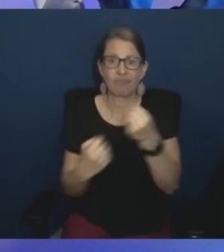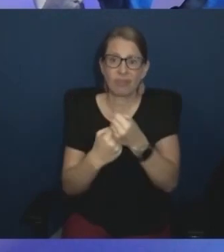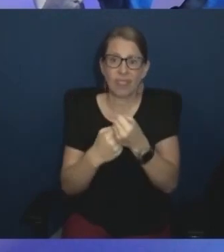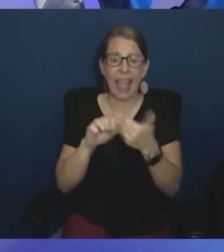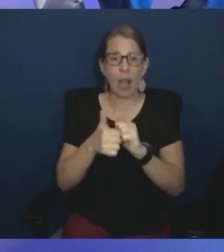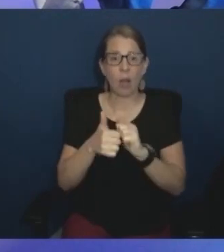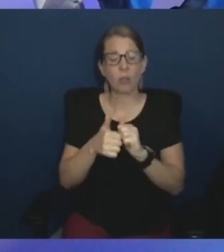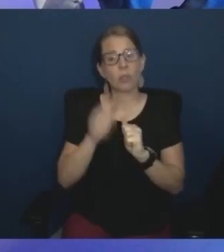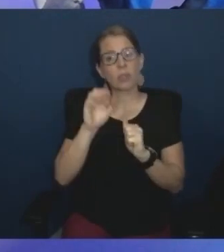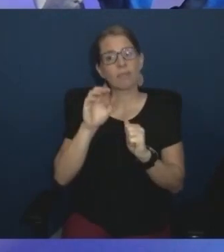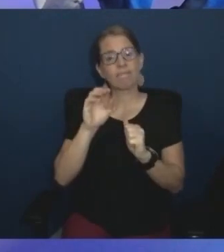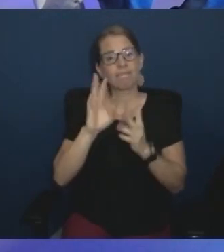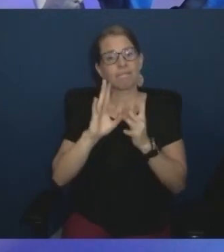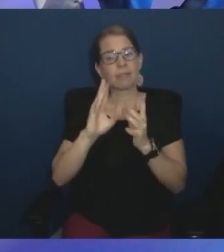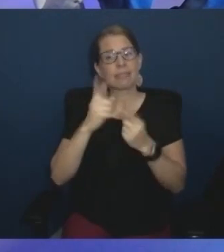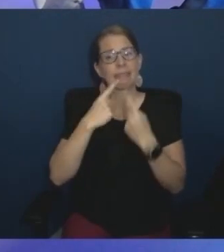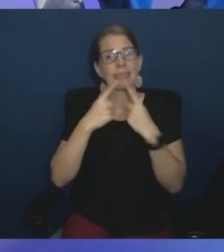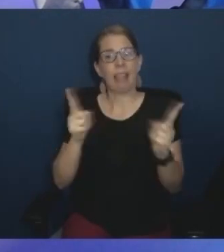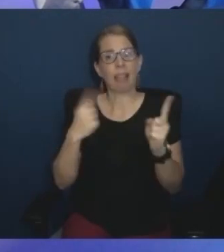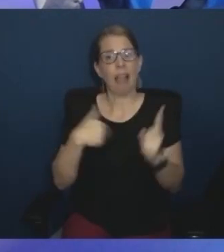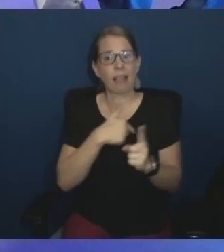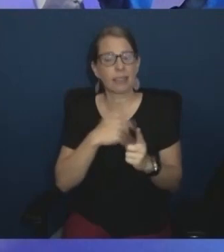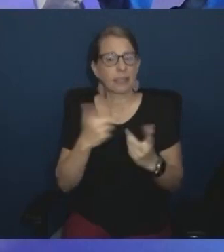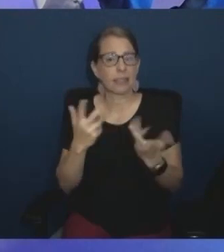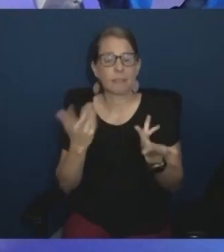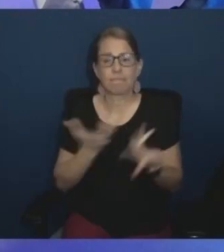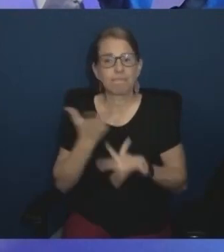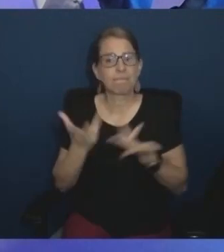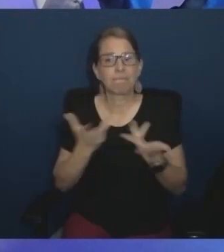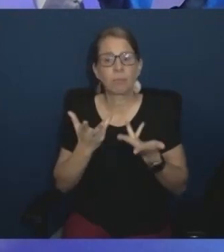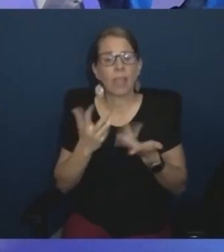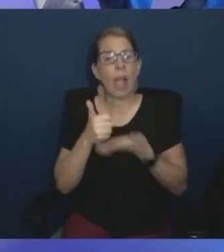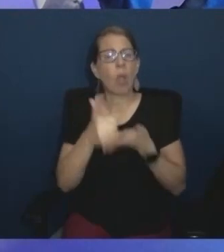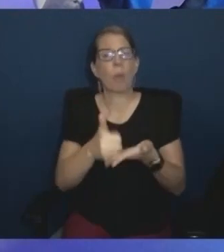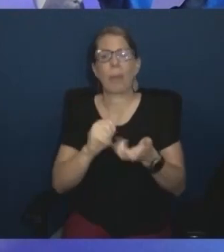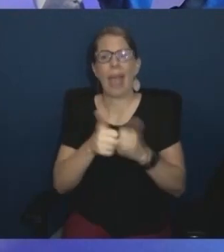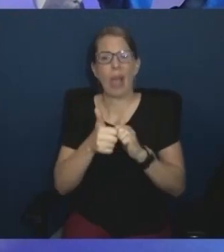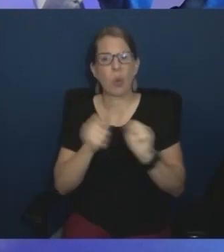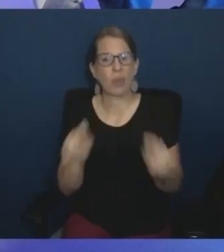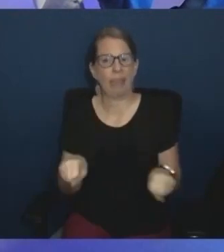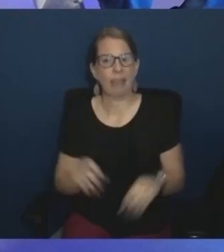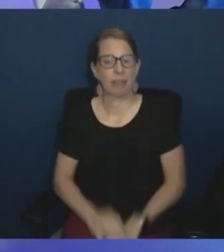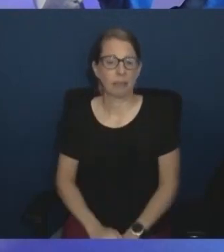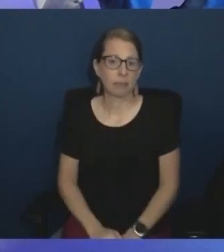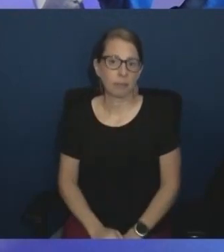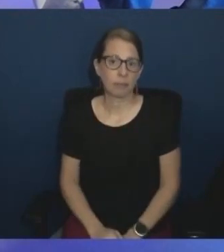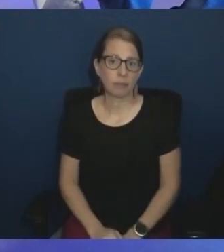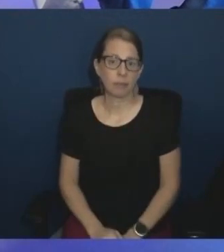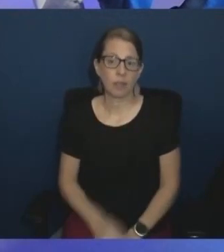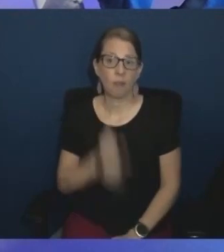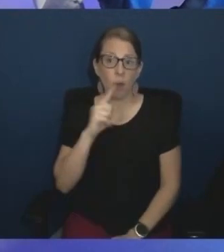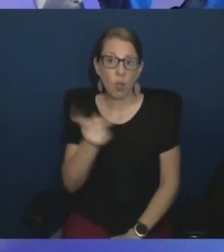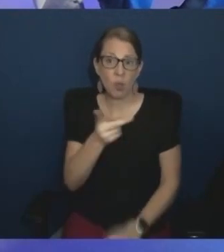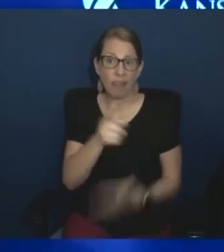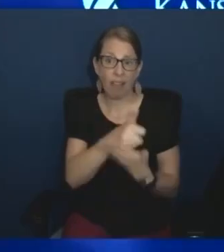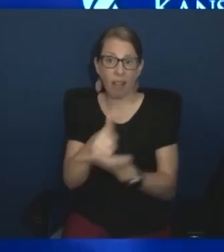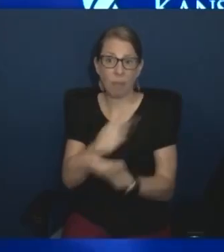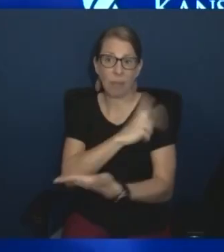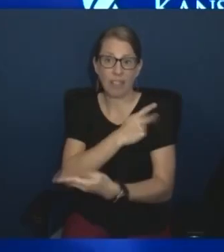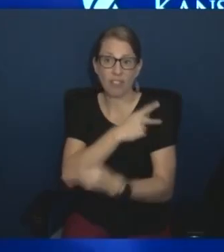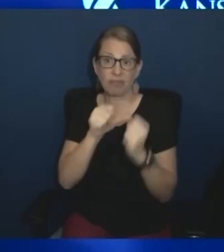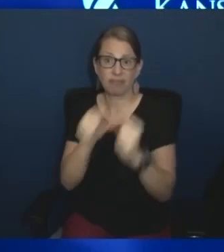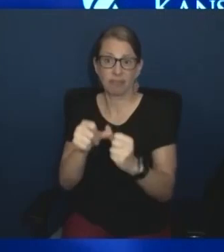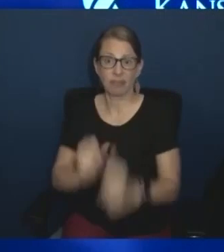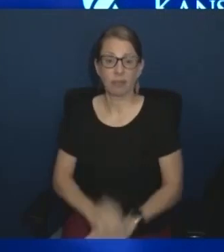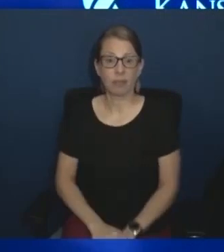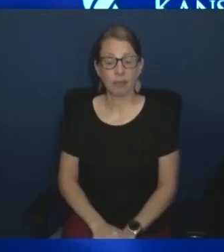for those watching and beyond, to know what do you want us to do to help you help patients? I just would like